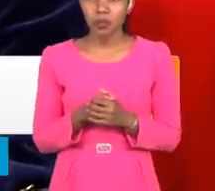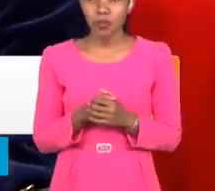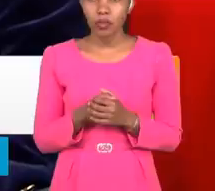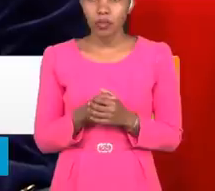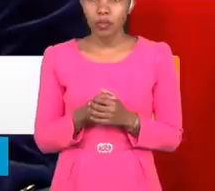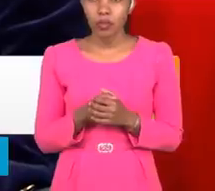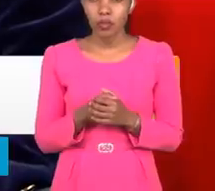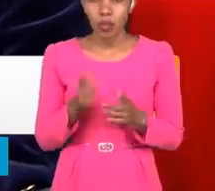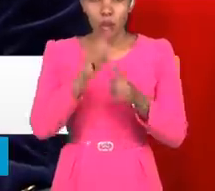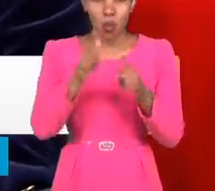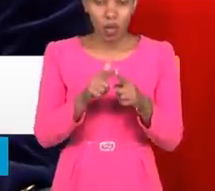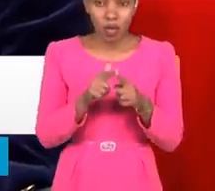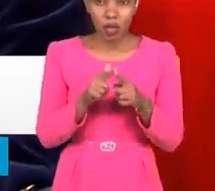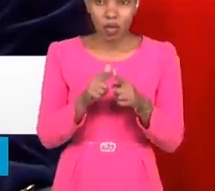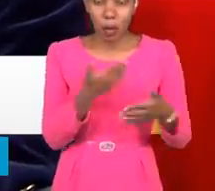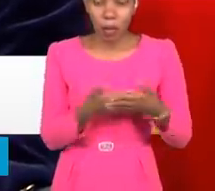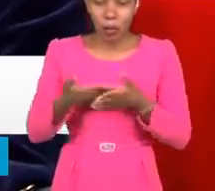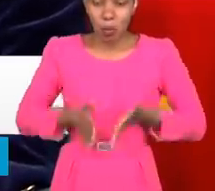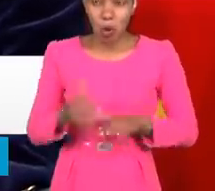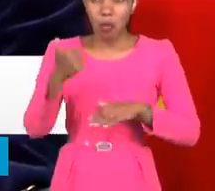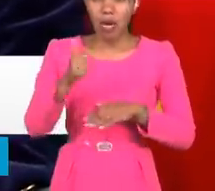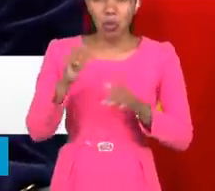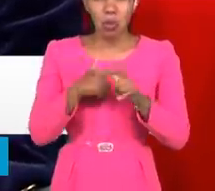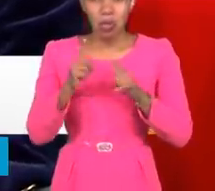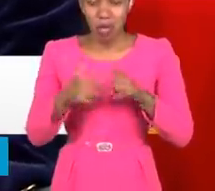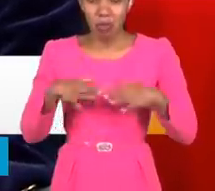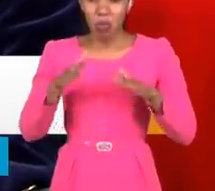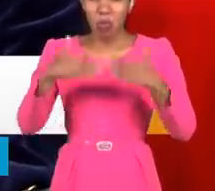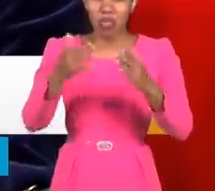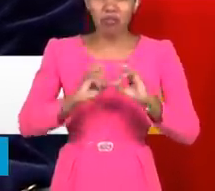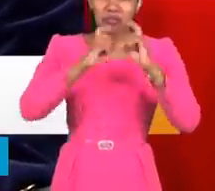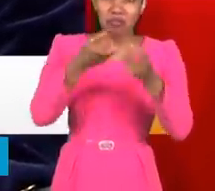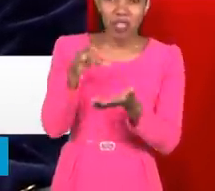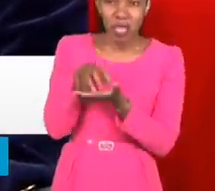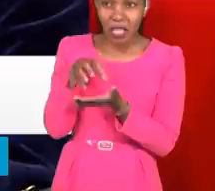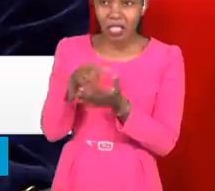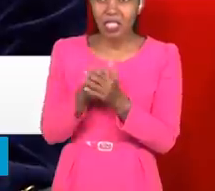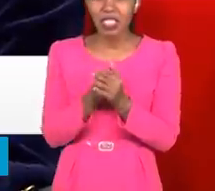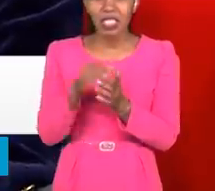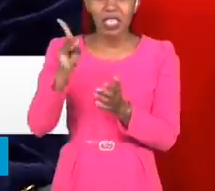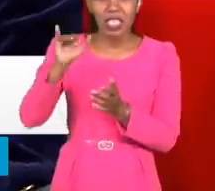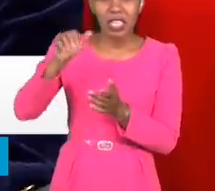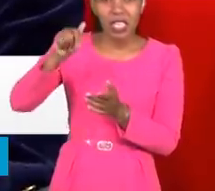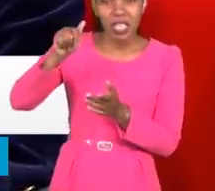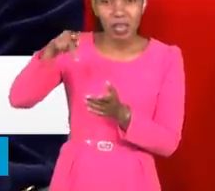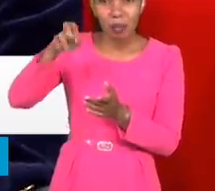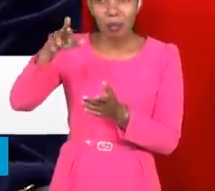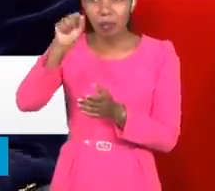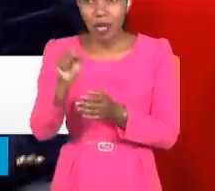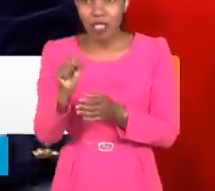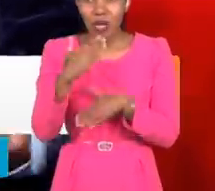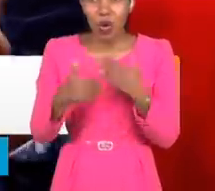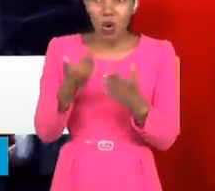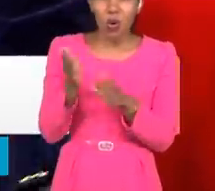unborn child, baby showers, already clothes coming in, cakes coming in, diapers coming in, goodness, all those